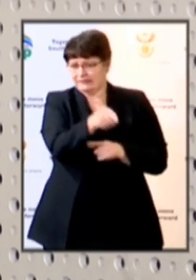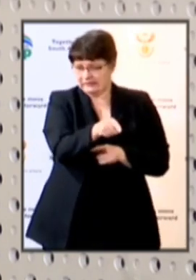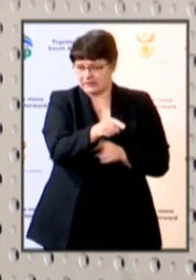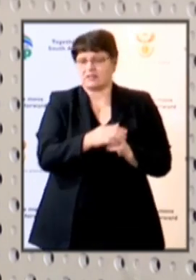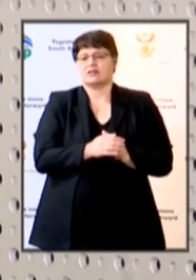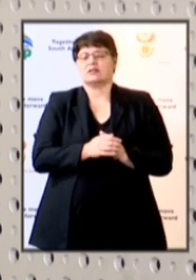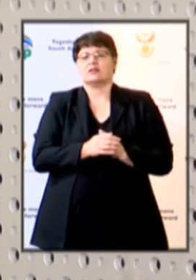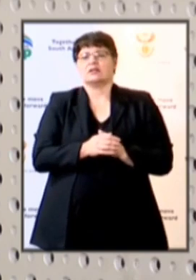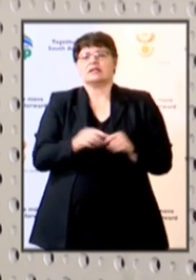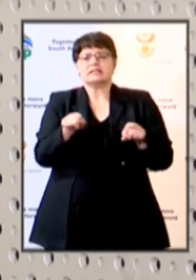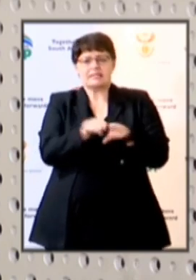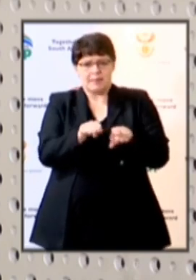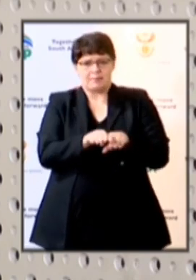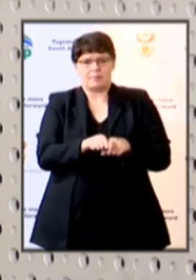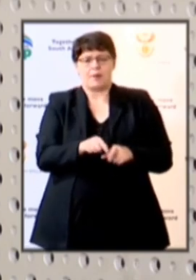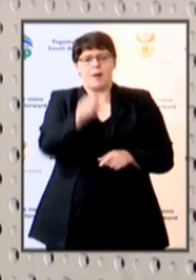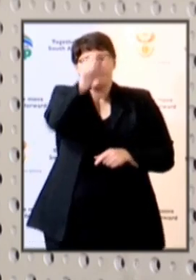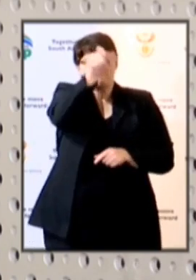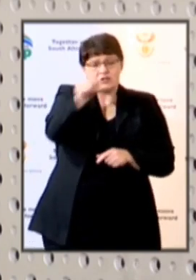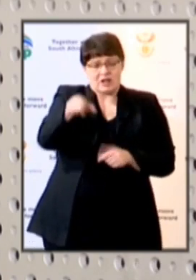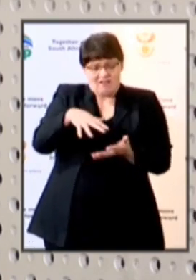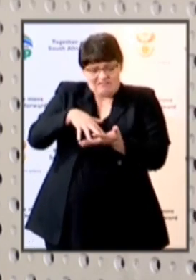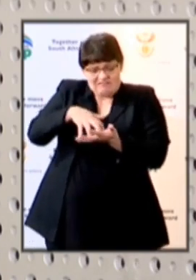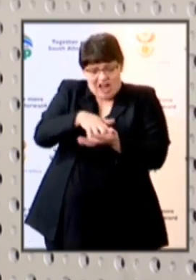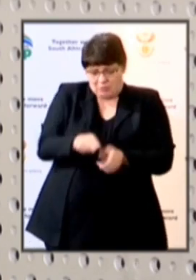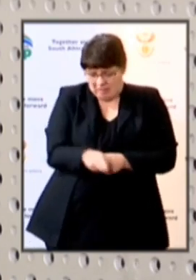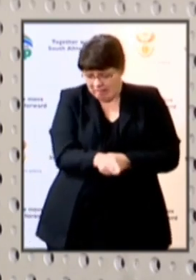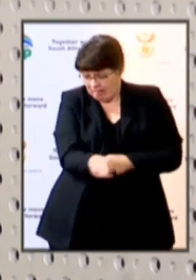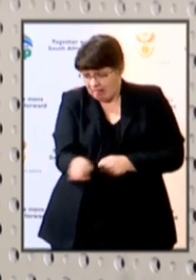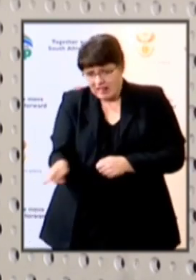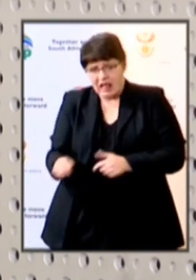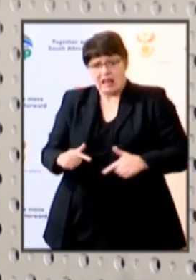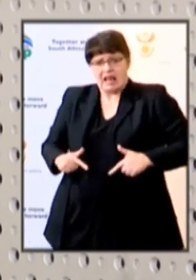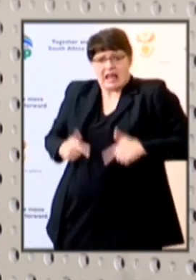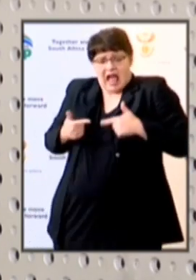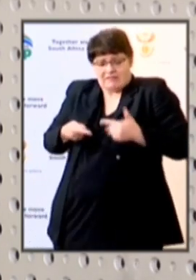goes to the question of livelihoods of the most vulnerable in our society.